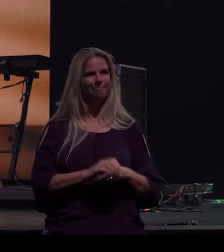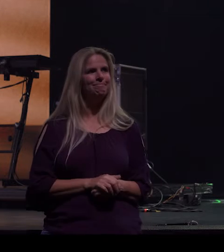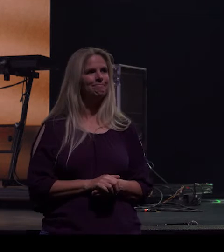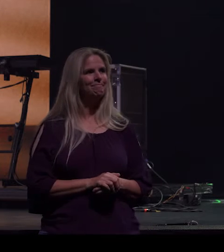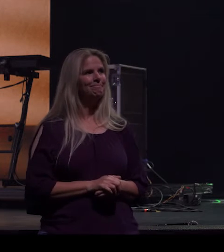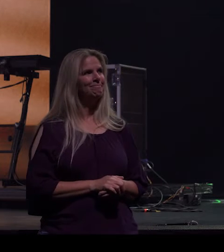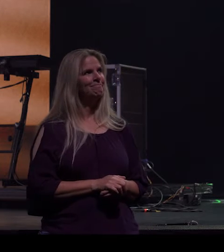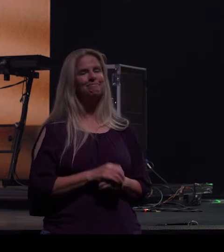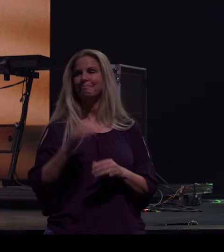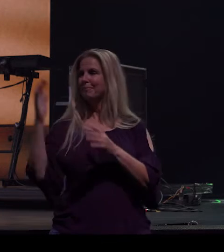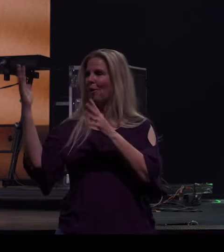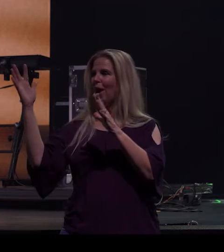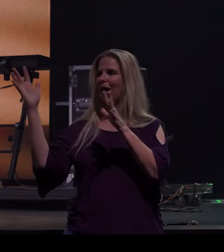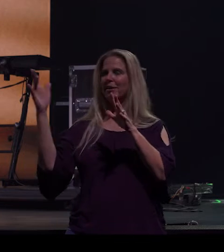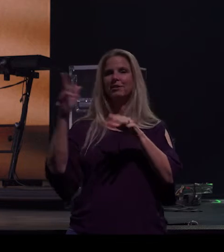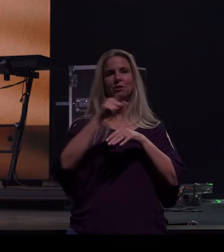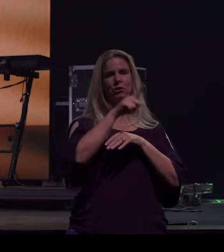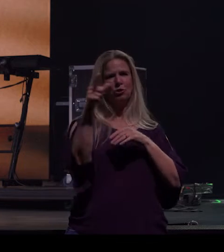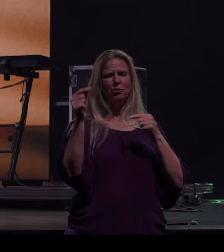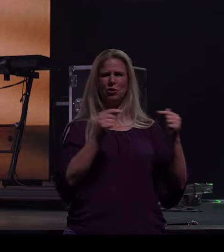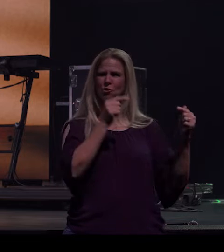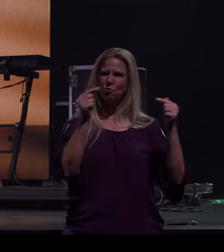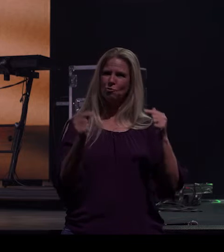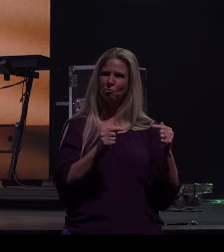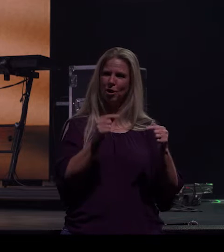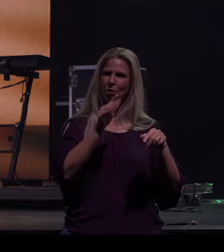Anybody else struggle asking for help a little bit?